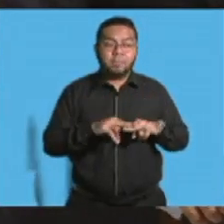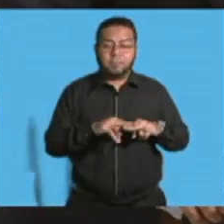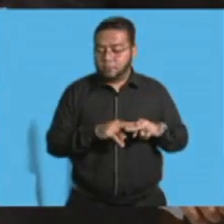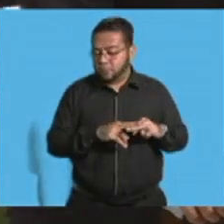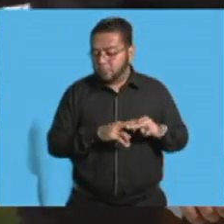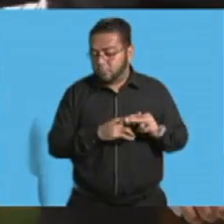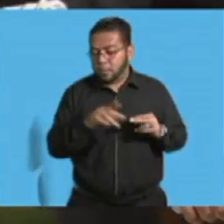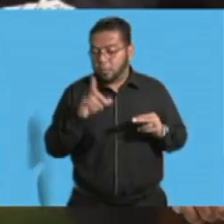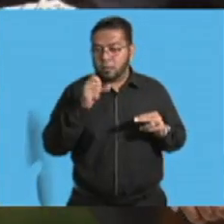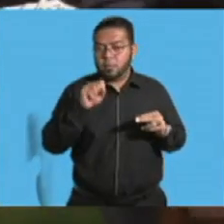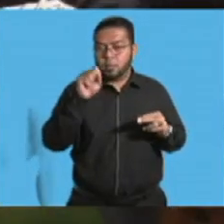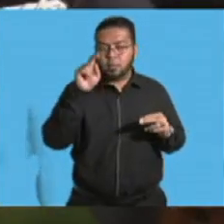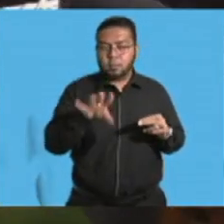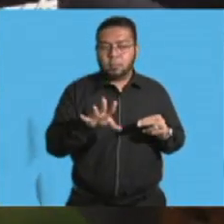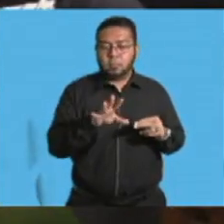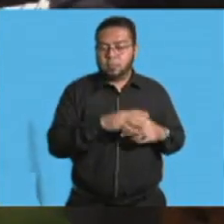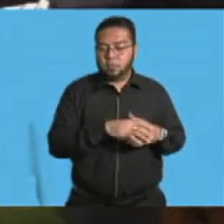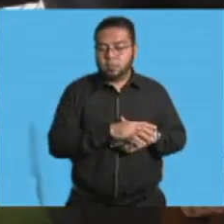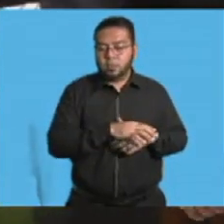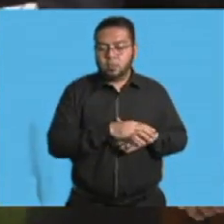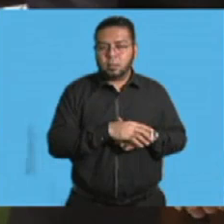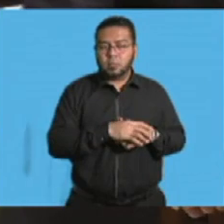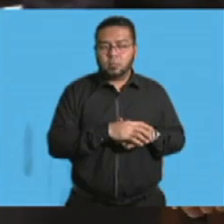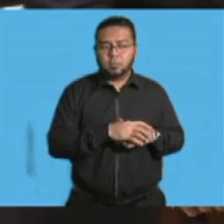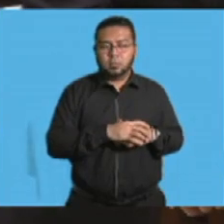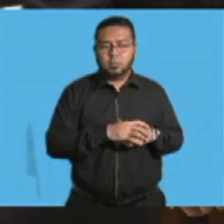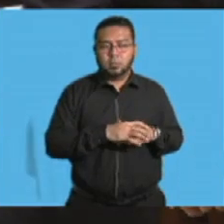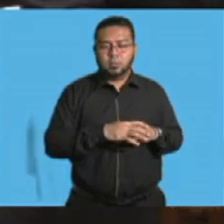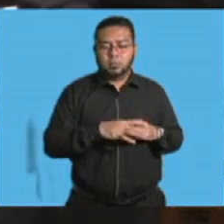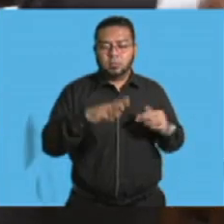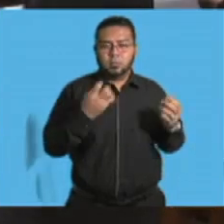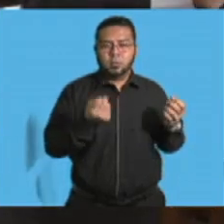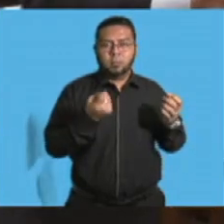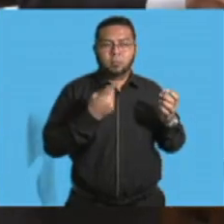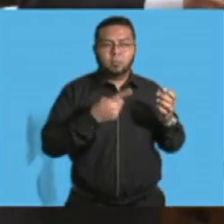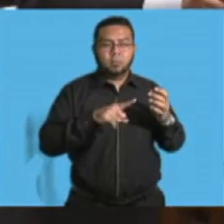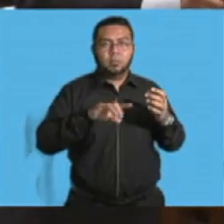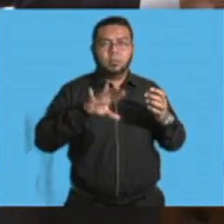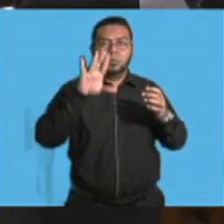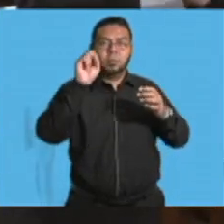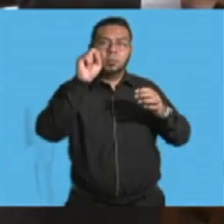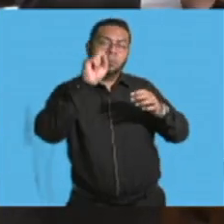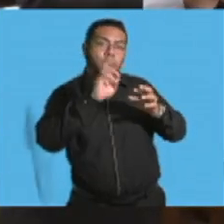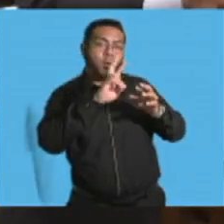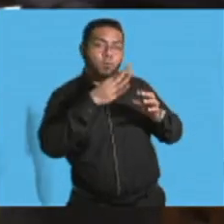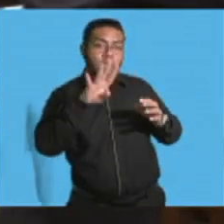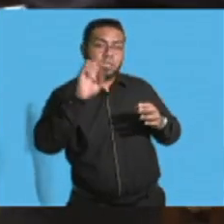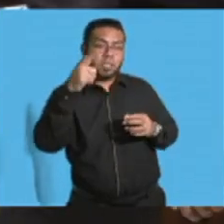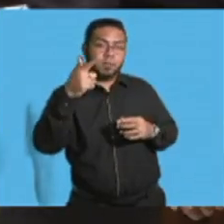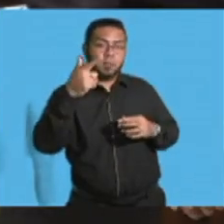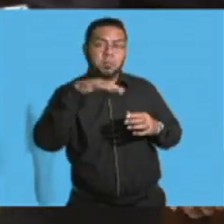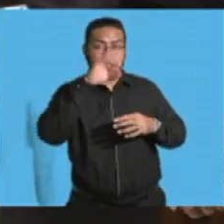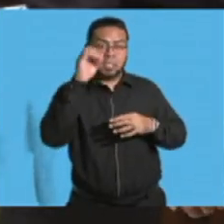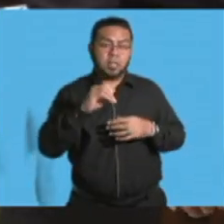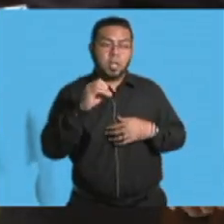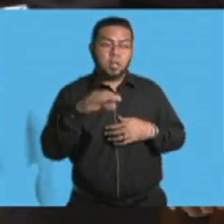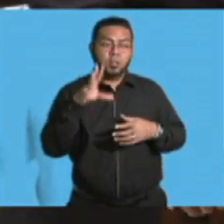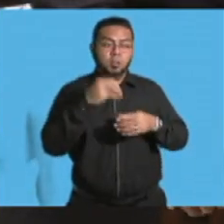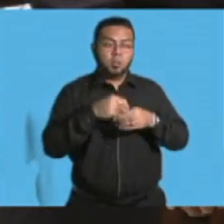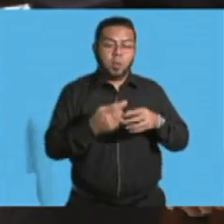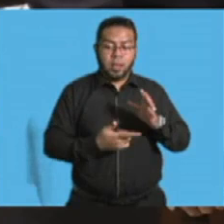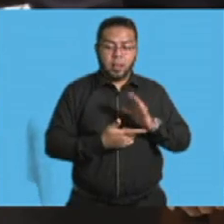Madam Speaker, our debt to GDP ratio is expected to slightly increase to 47% due to a